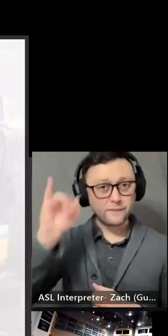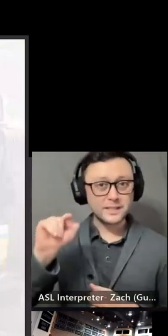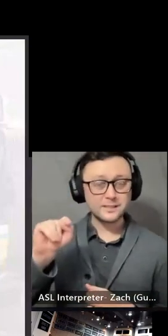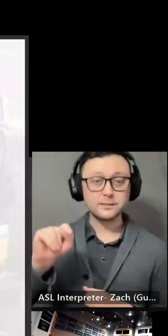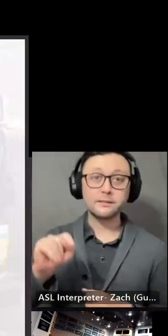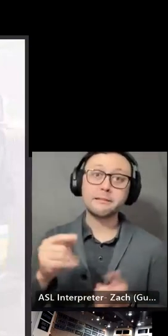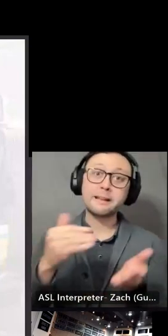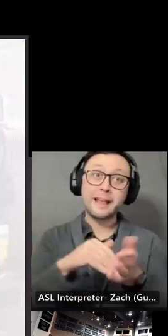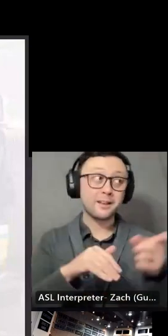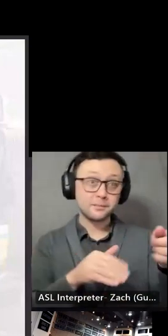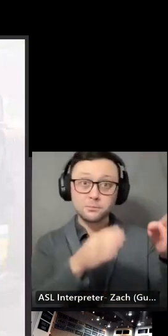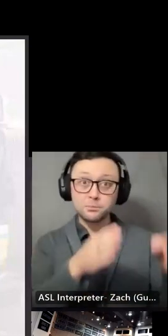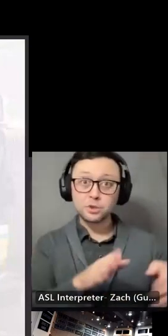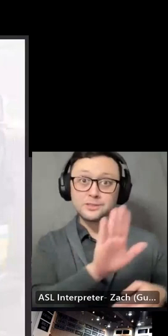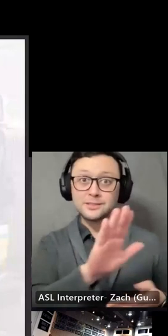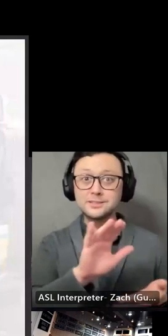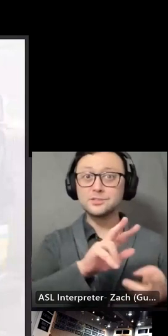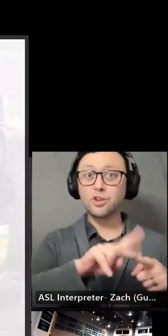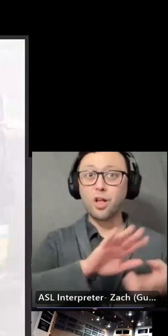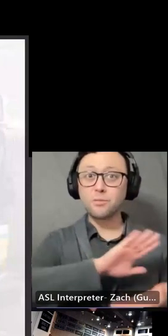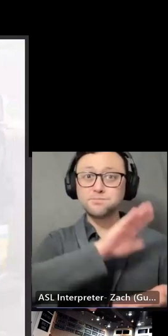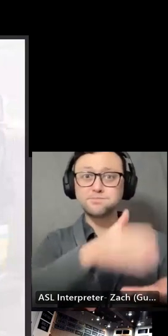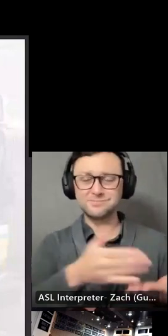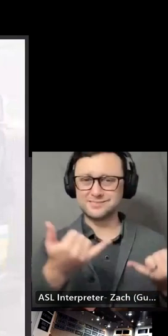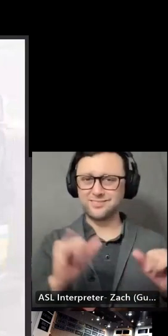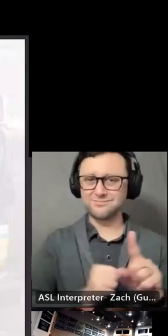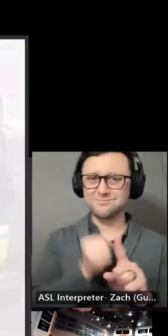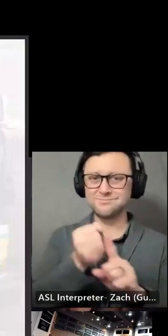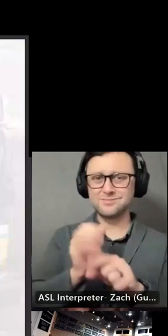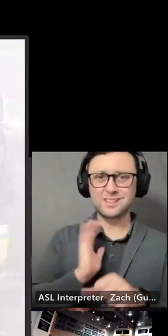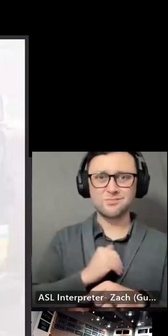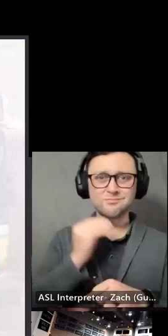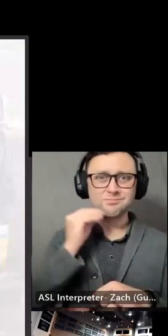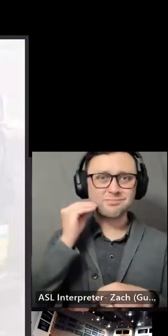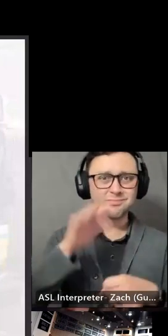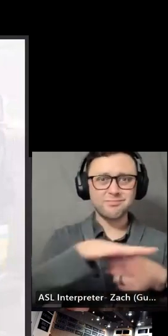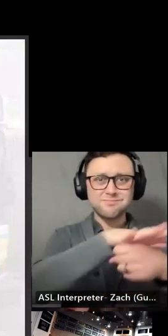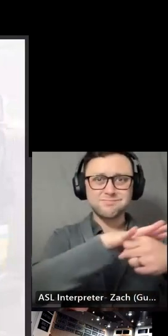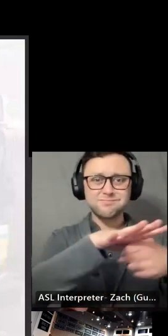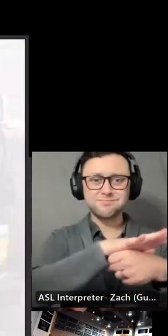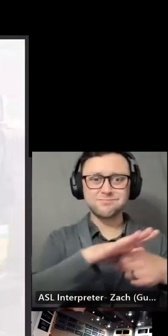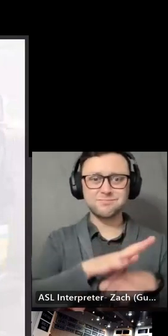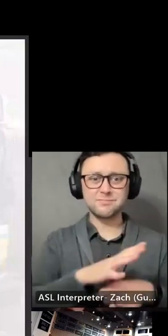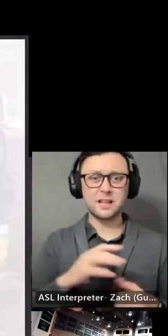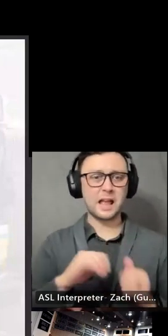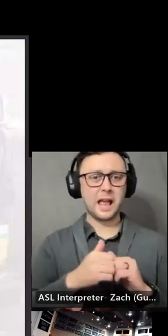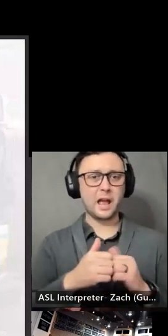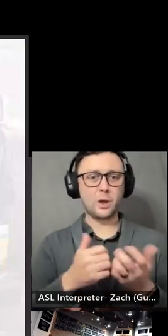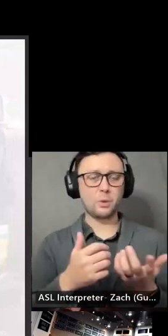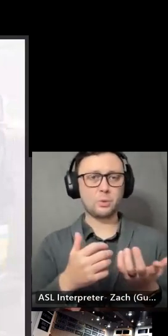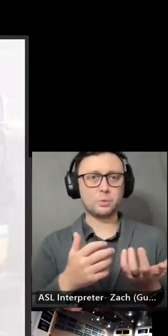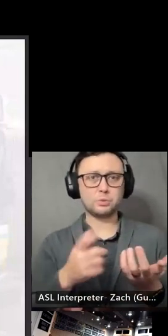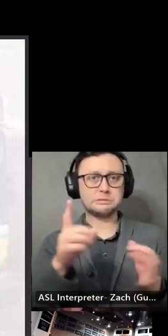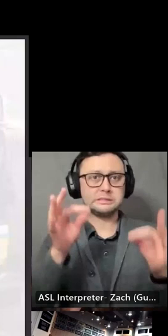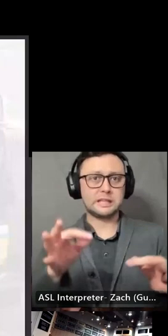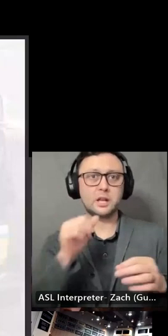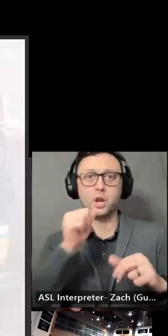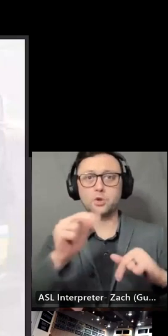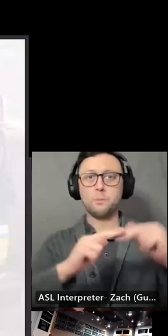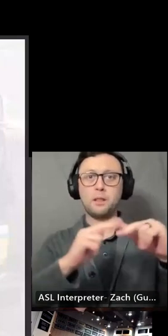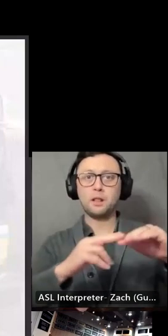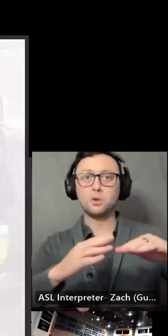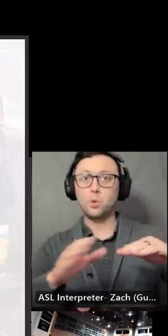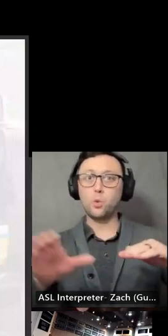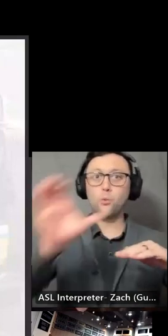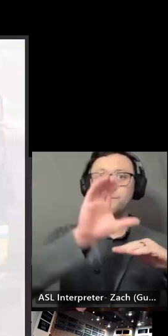is driving this whole world, I'd like to know how you decided not to build over the salt yard, which is a very logical thing to